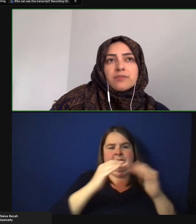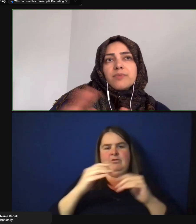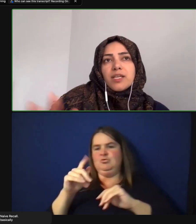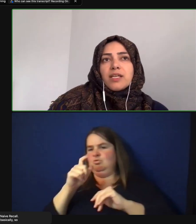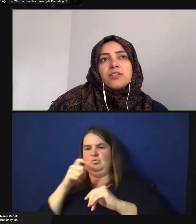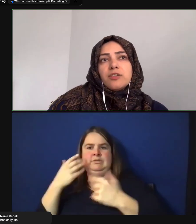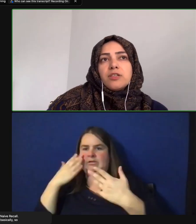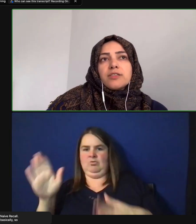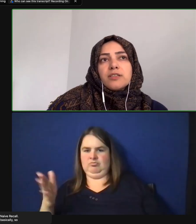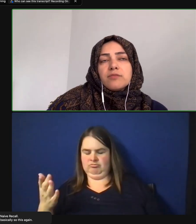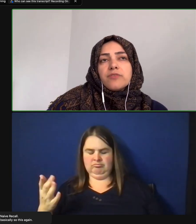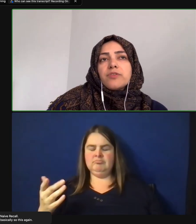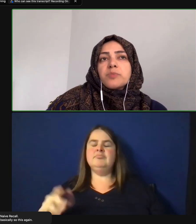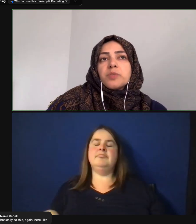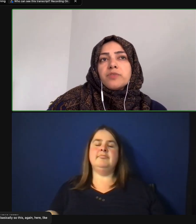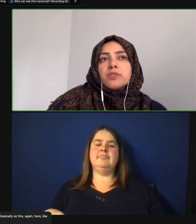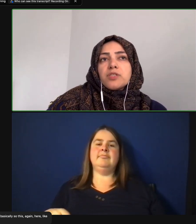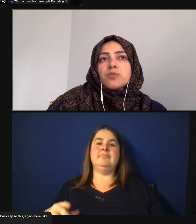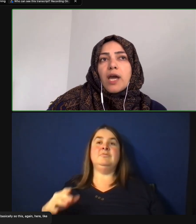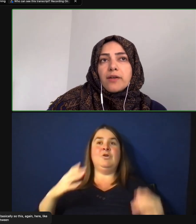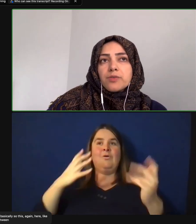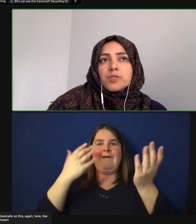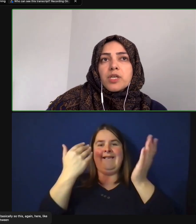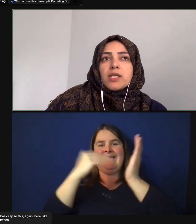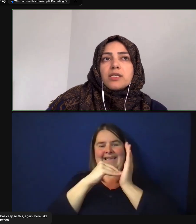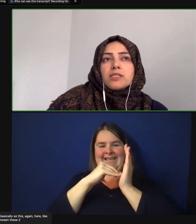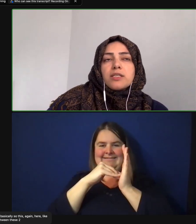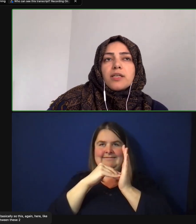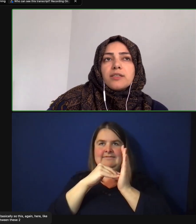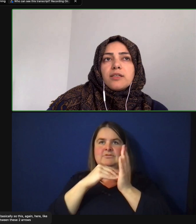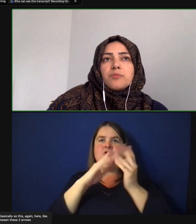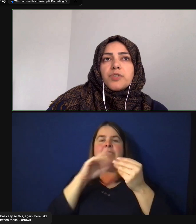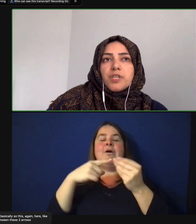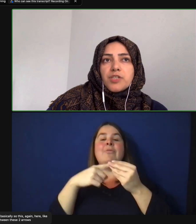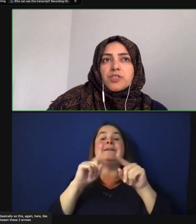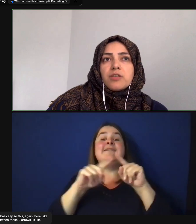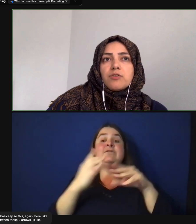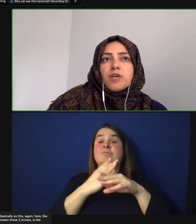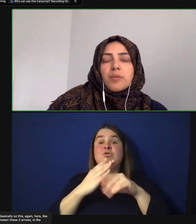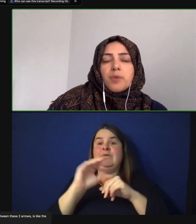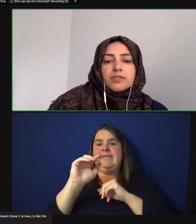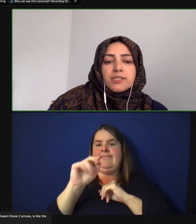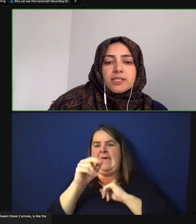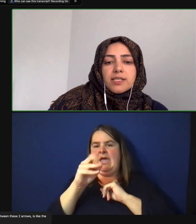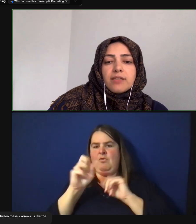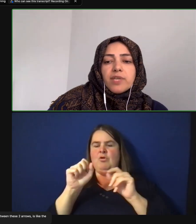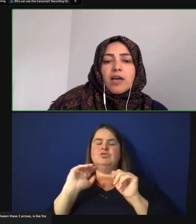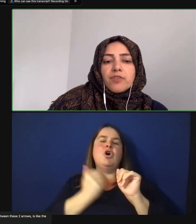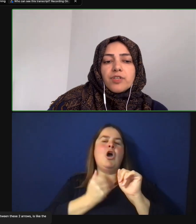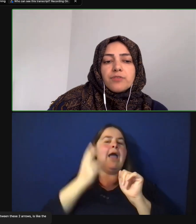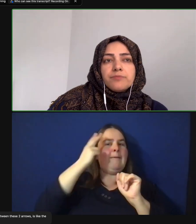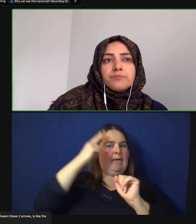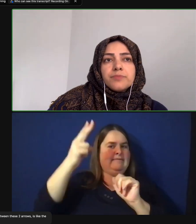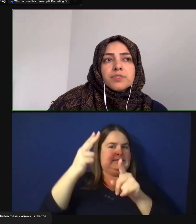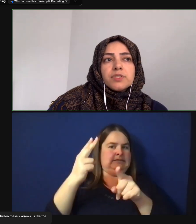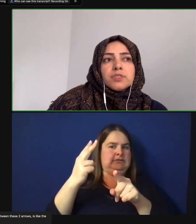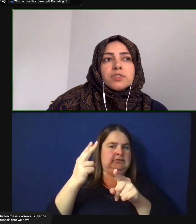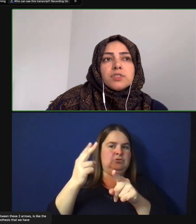so this again here, the difference between these two arrows is the prediction or hypothesis that we have.